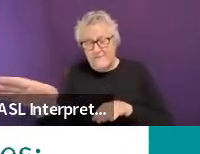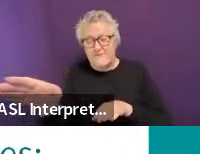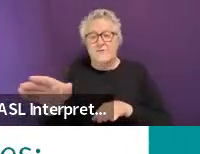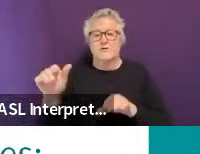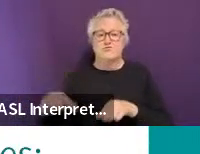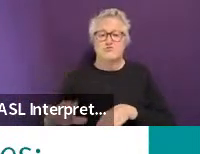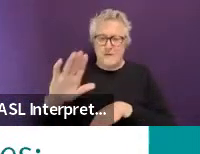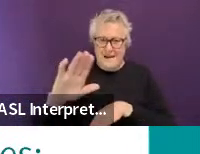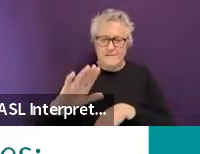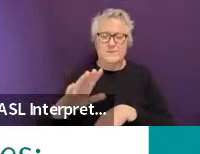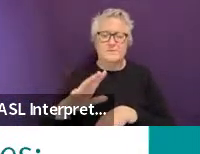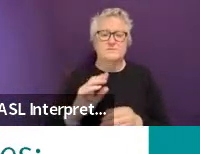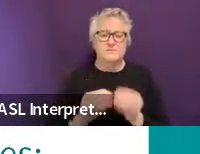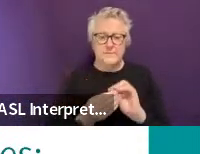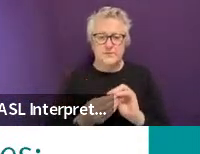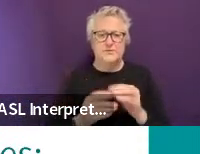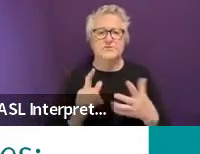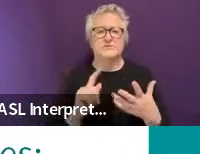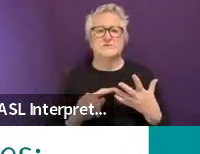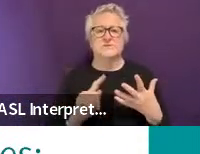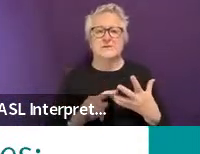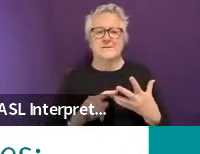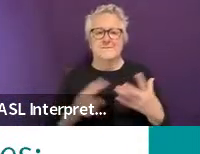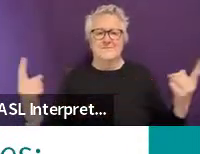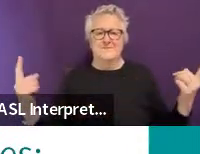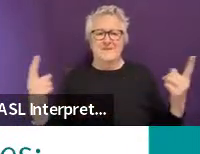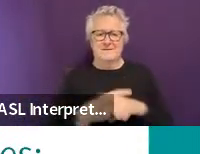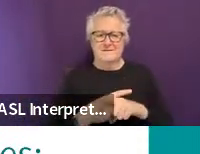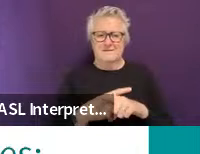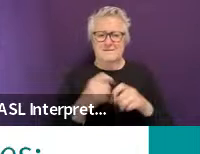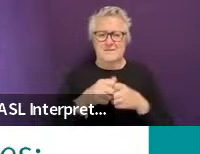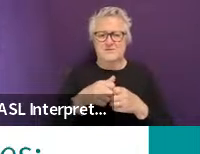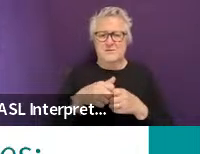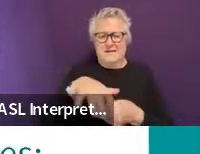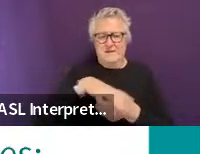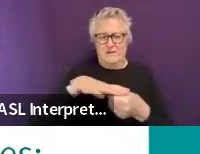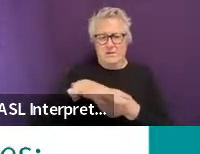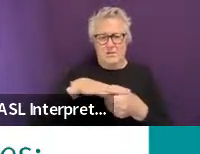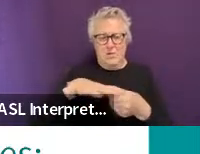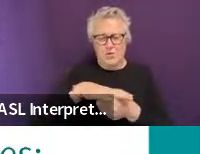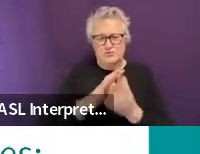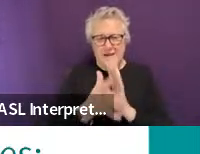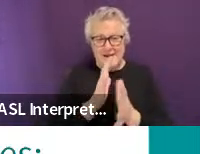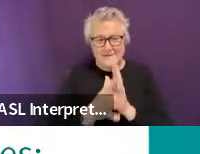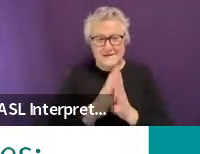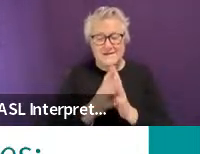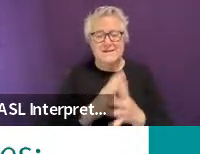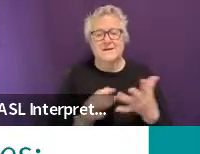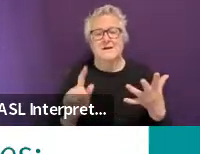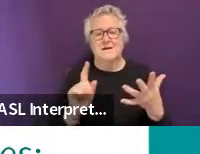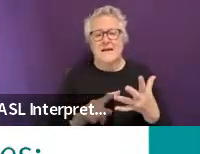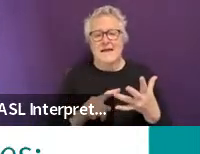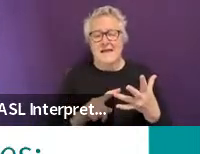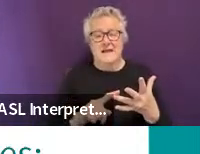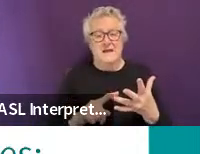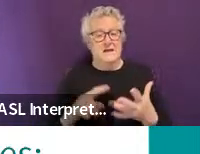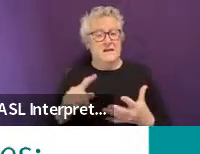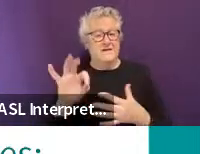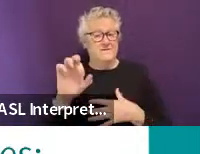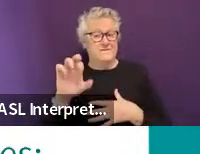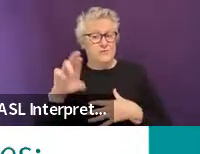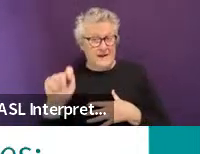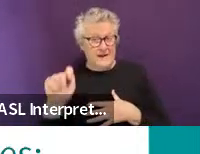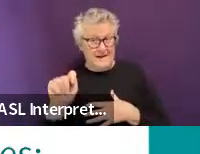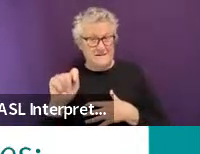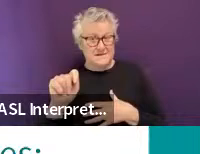through regional and local traffic. We got the freight requirements and their volumes, as well as their origin destination patterns that are different than the commuters.